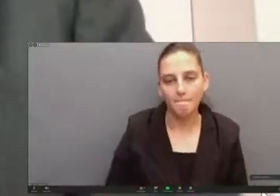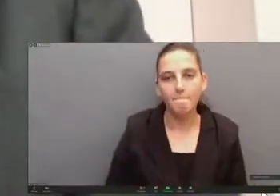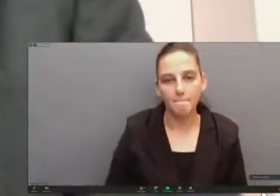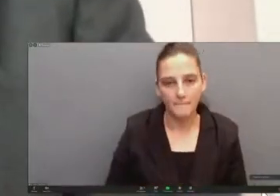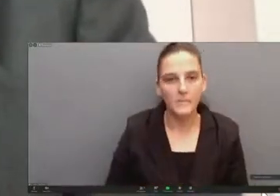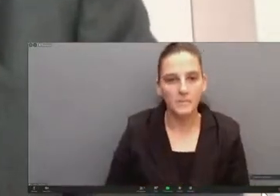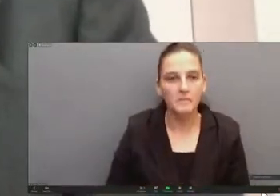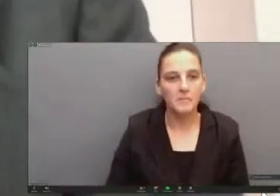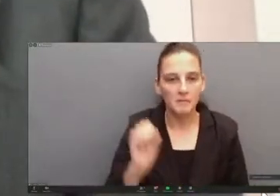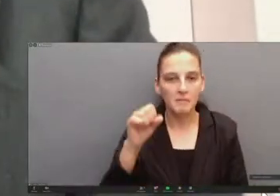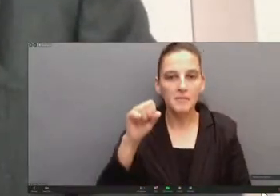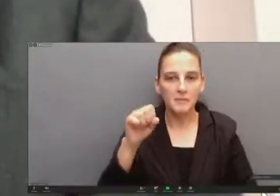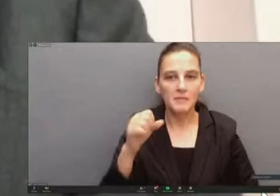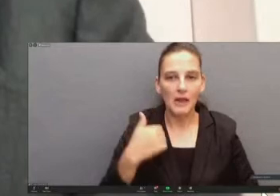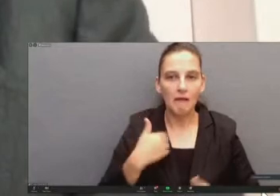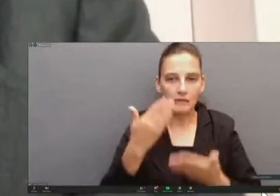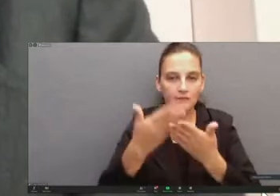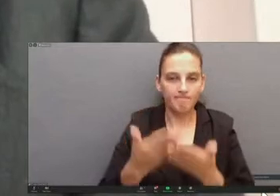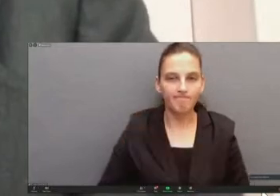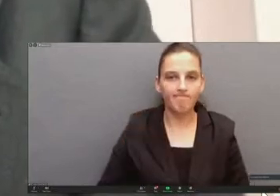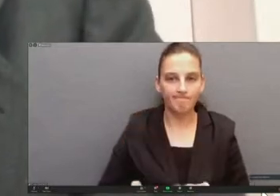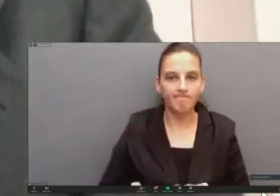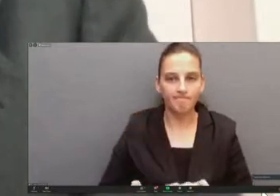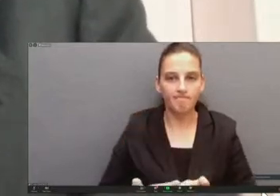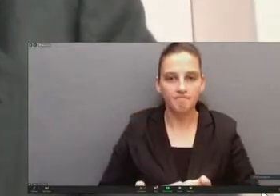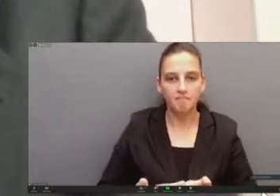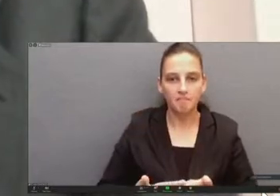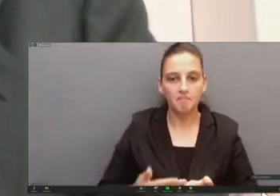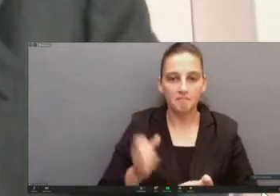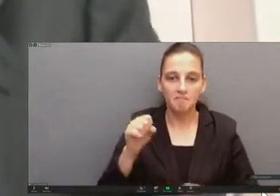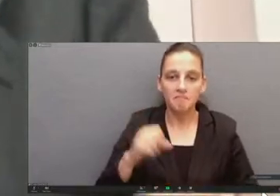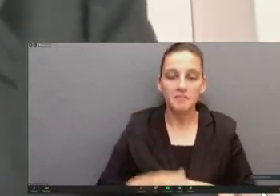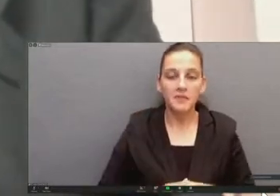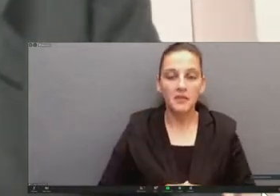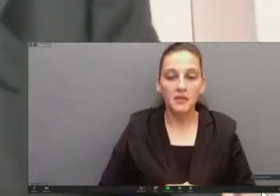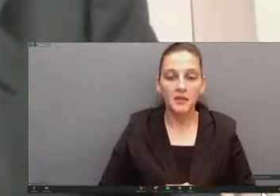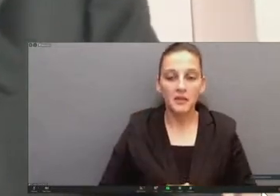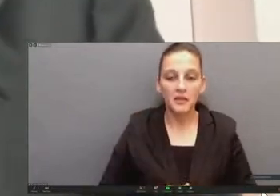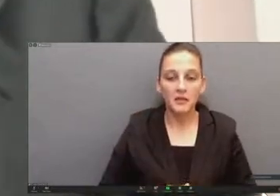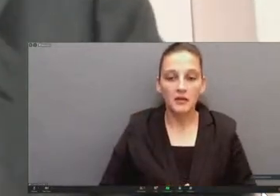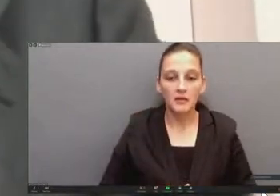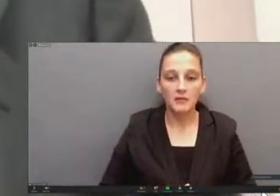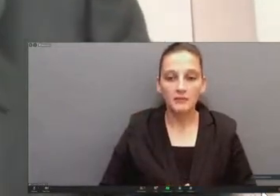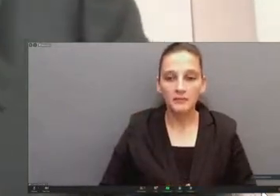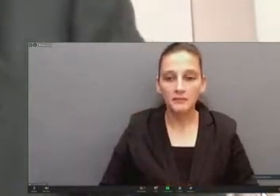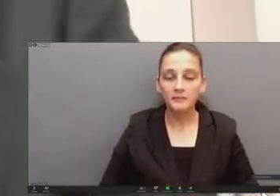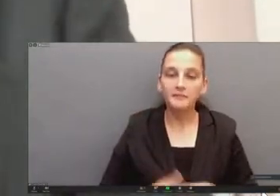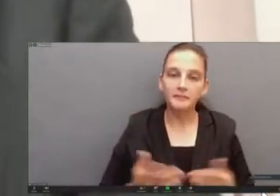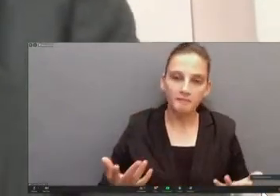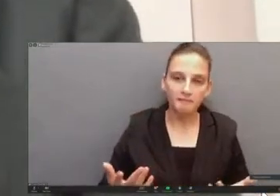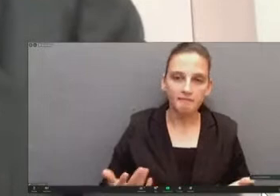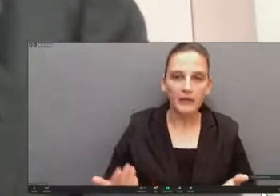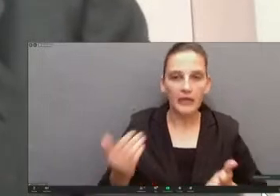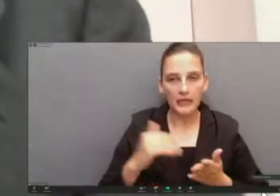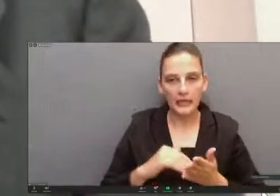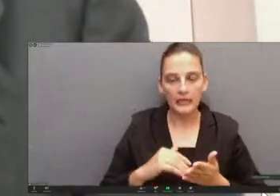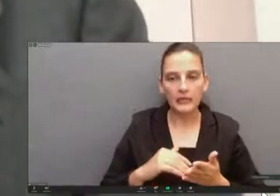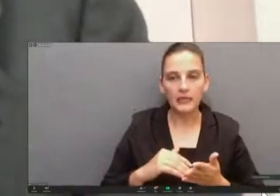yes, we have evidence that it matters, and there has been less effort again on